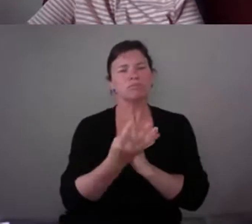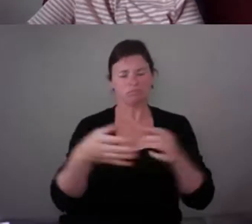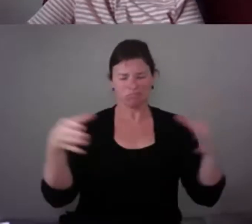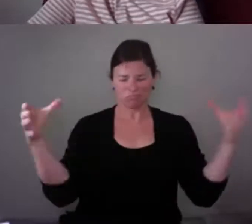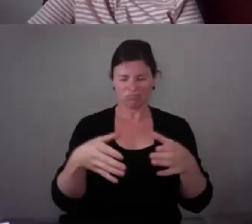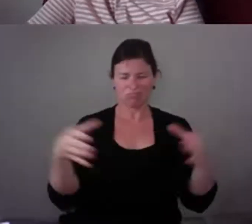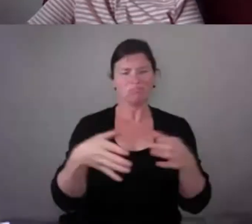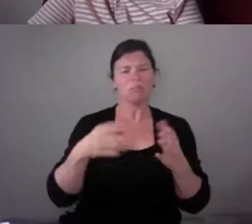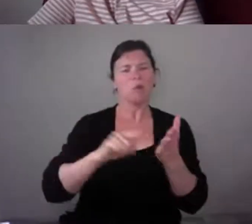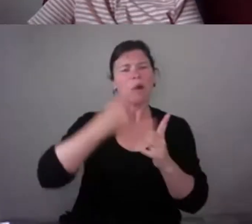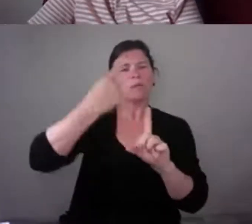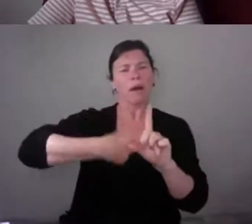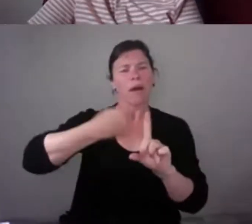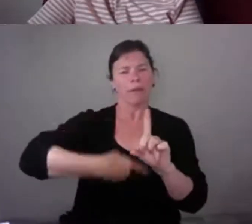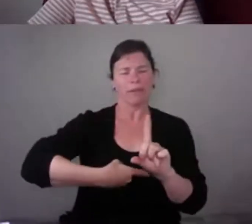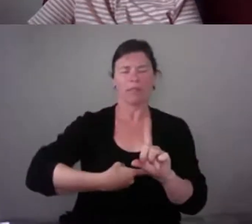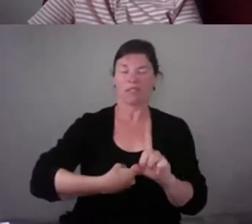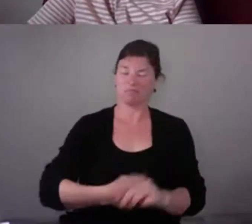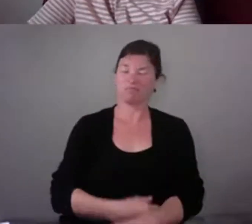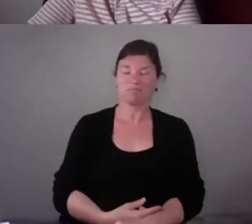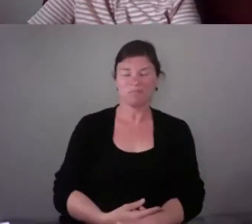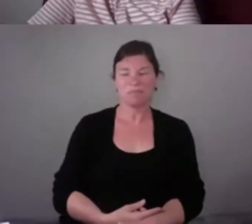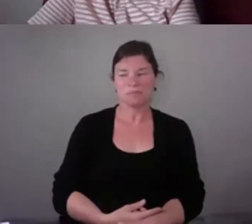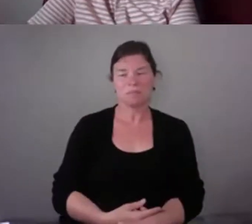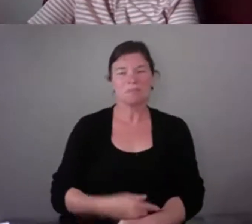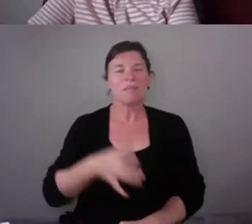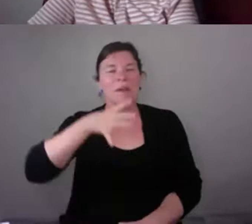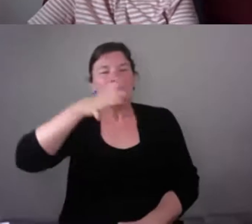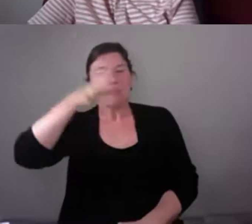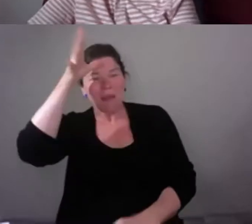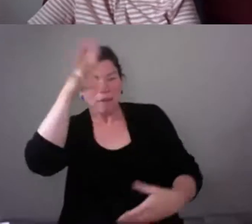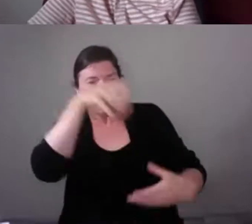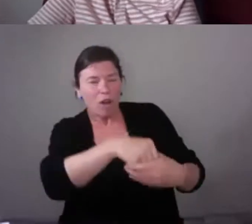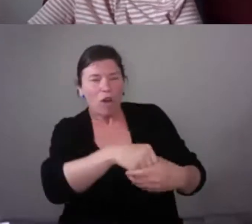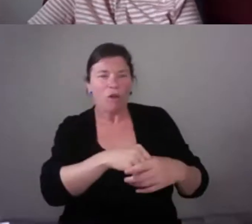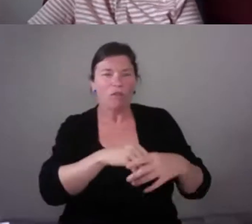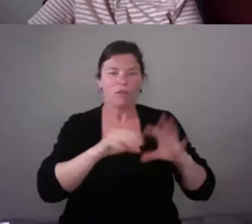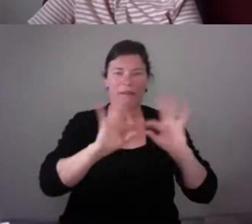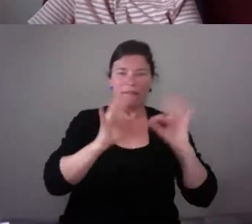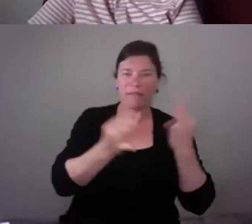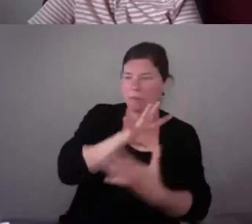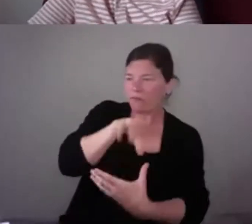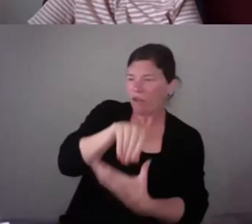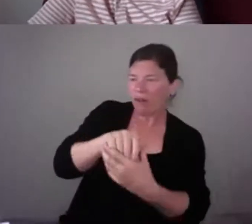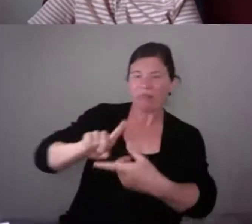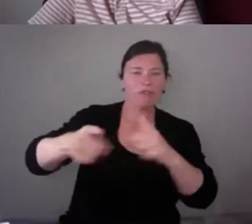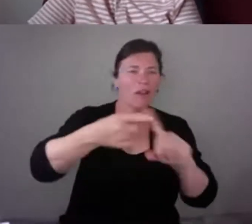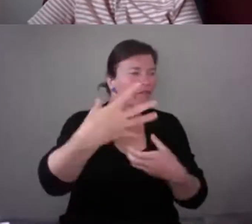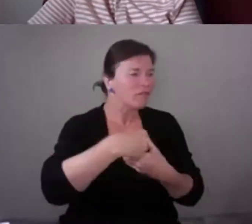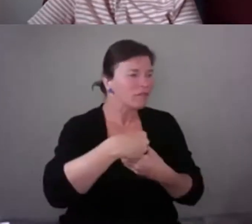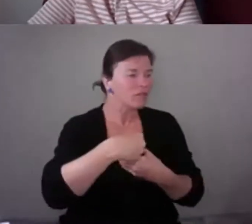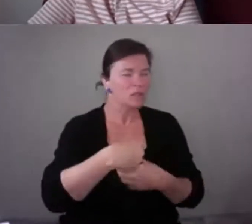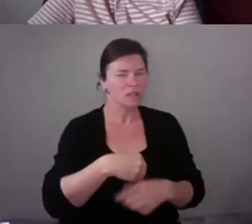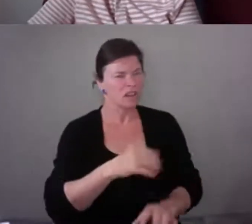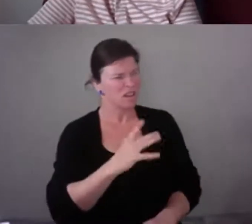from circles and like from parents and families and friends. That's awesome. We